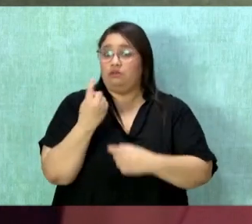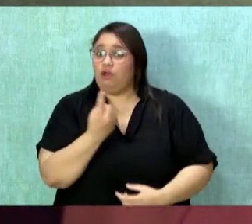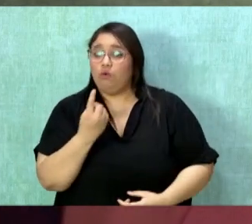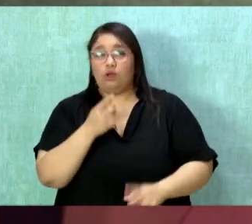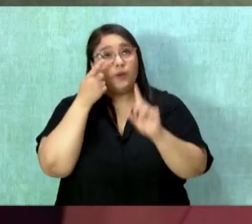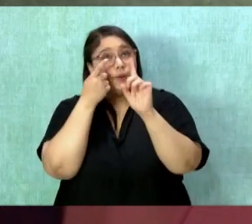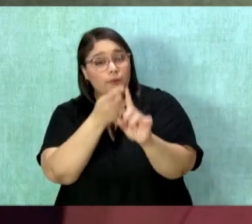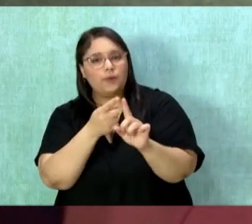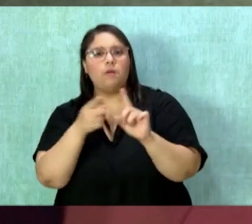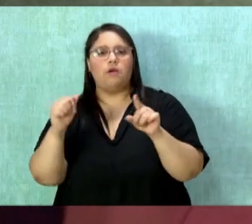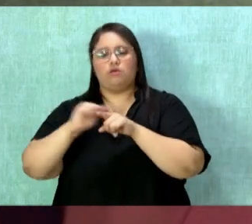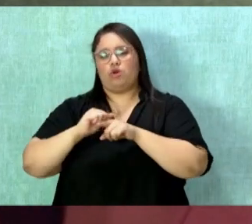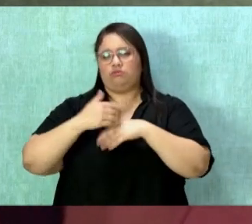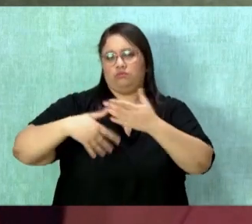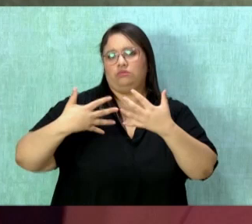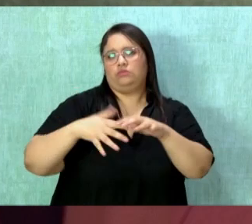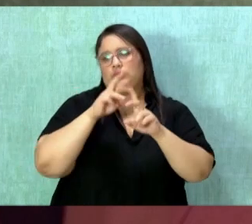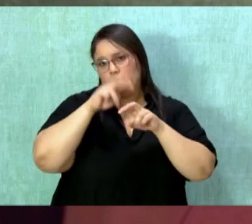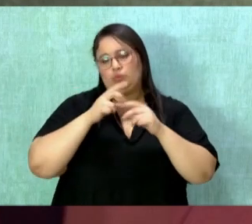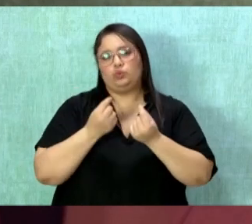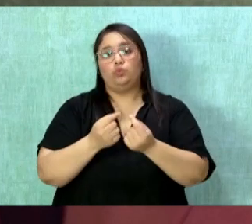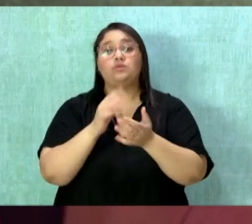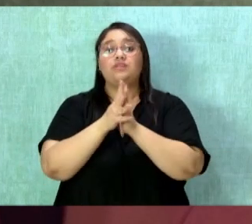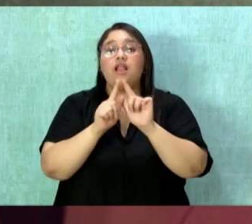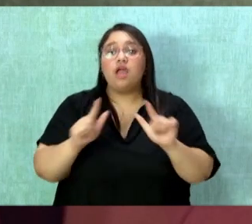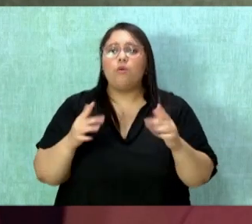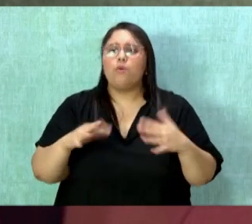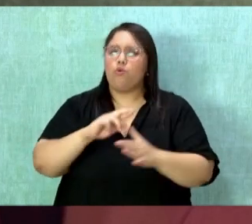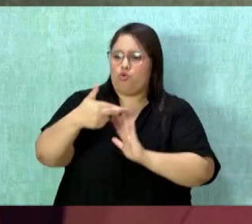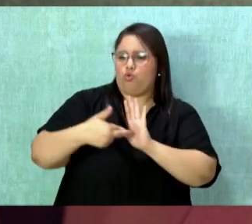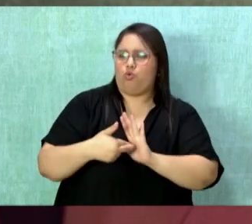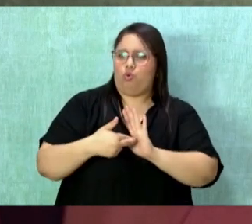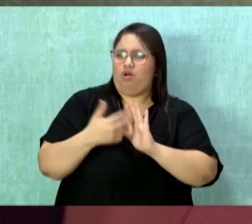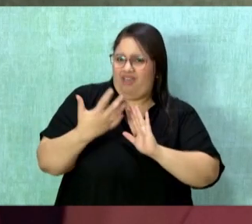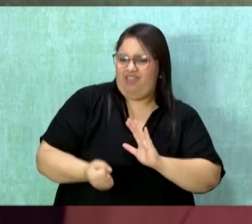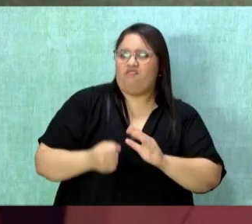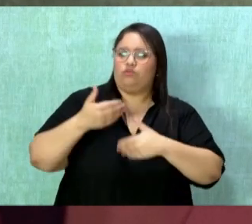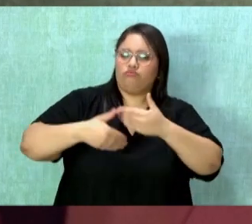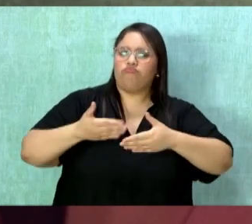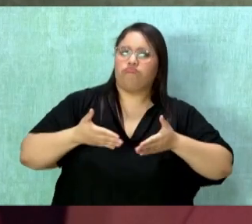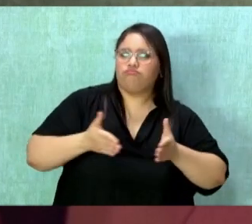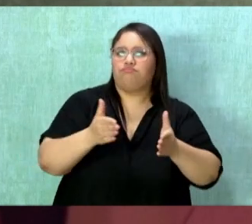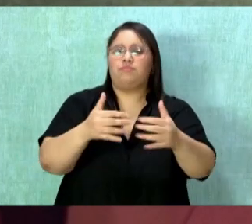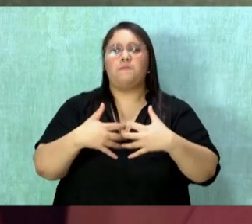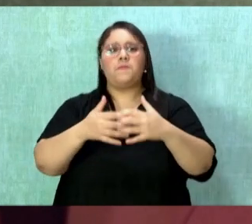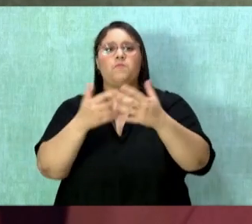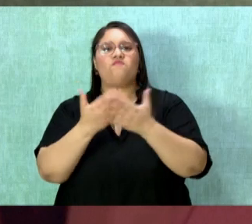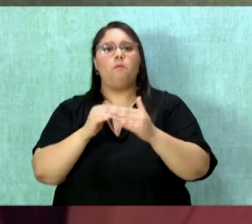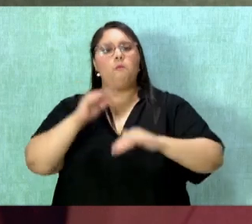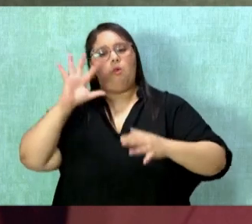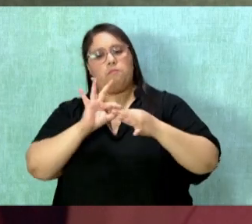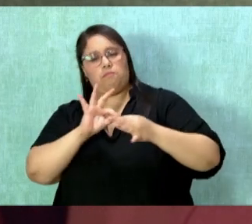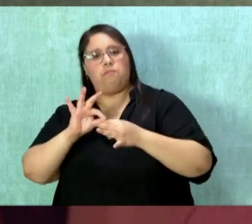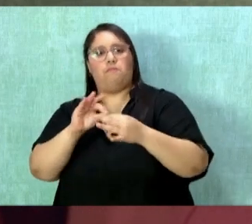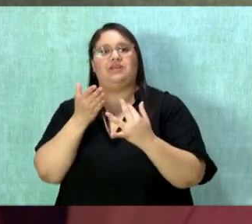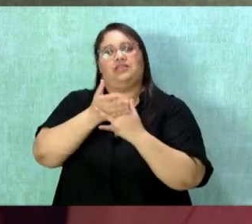just a goal, but it's a practice, and sign language has played an instrumental role in helping to pave the way for a more connected and